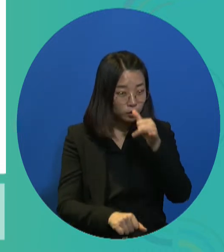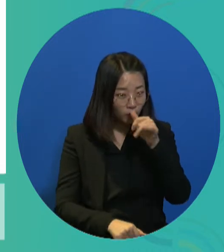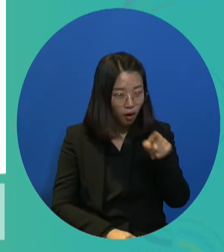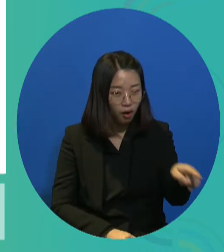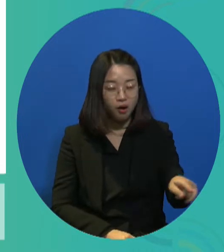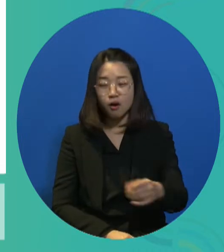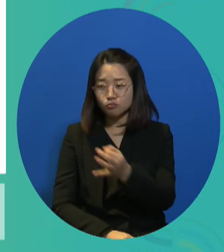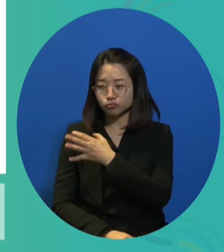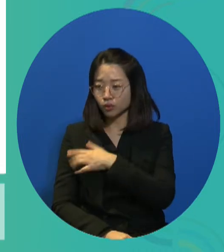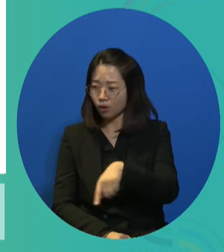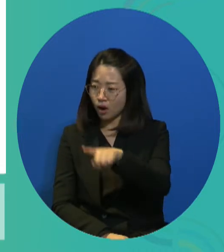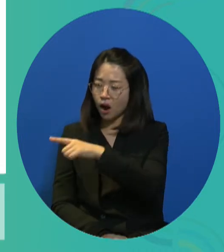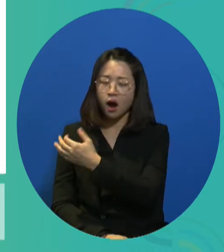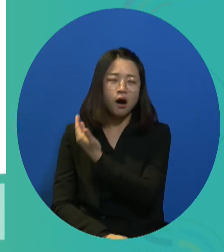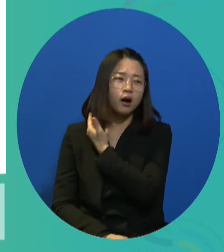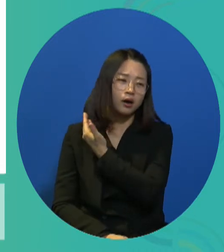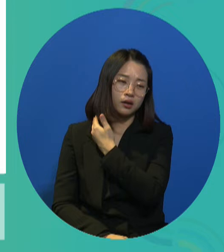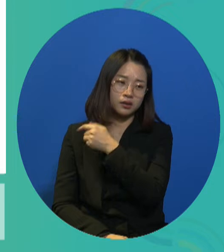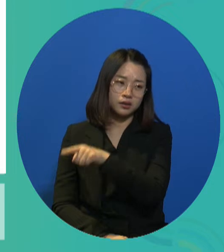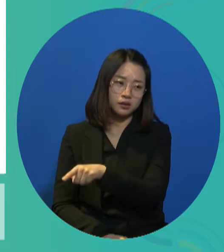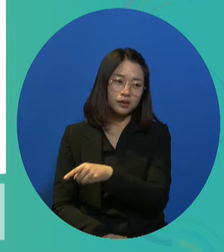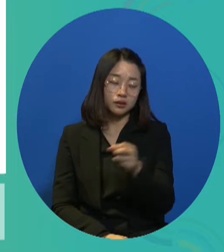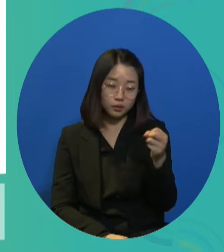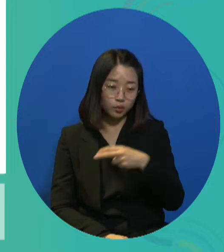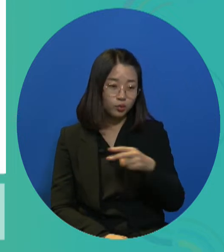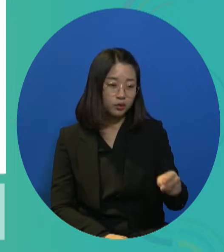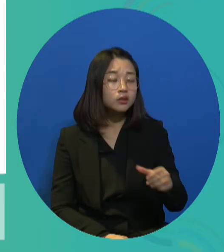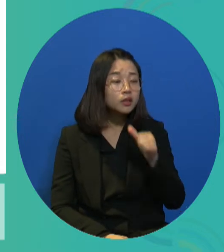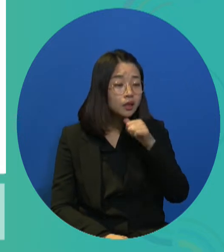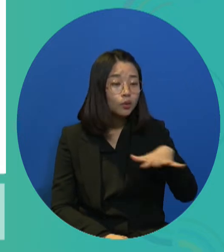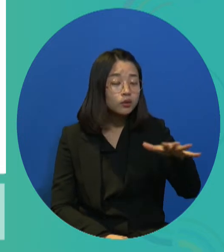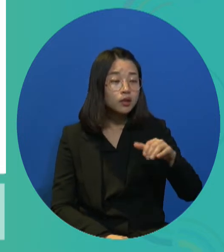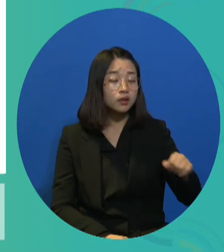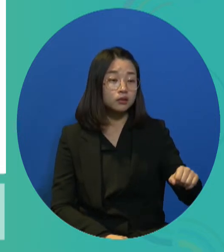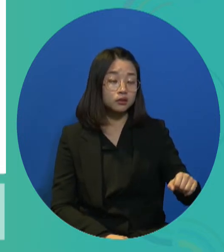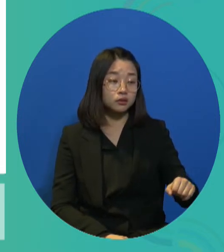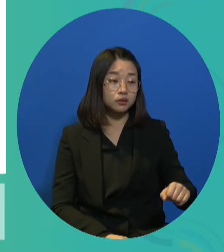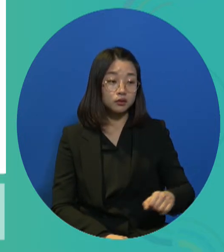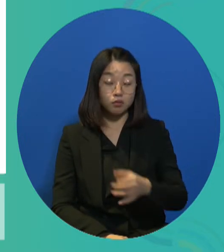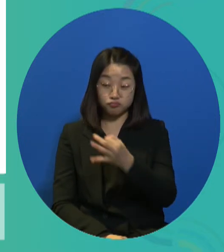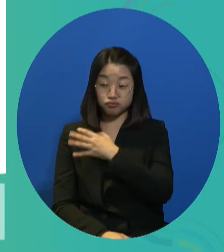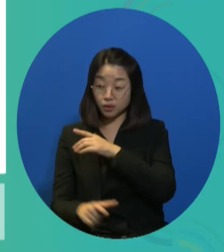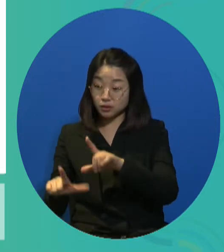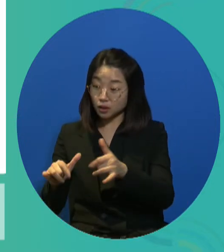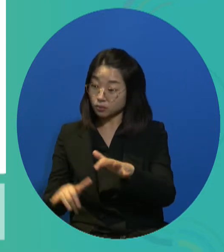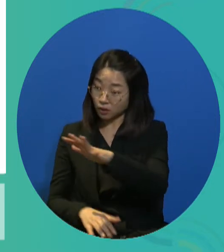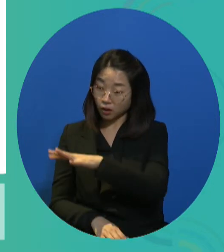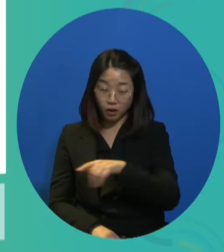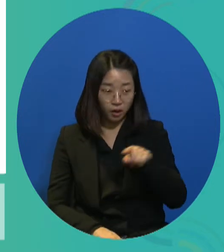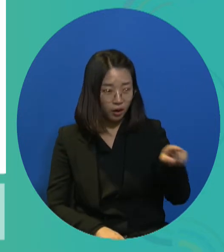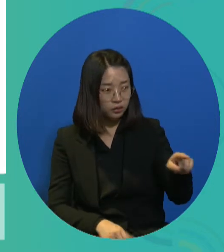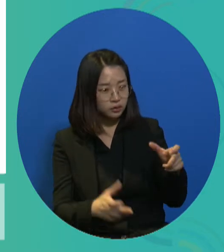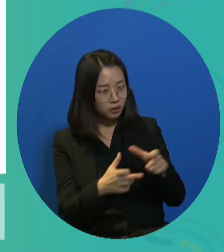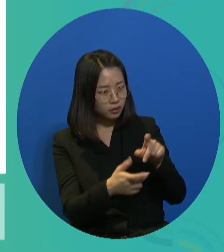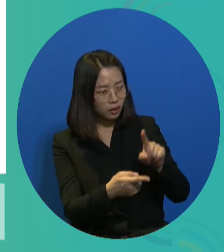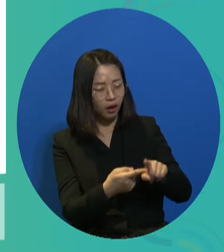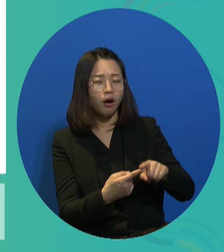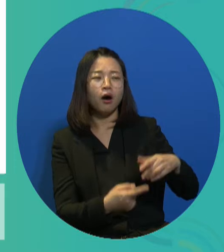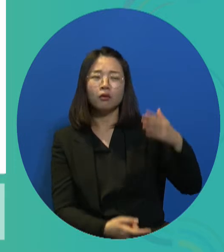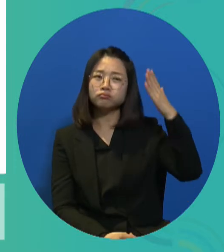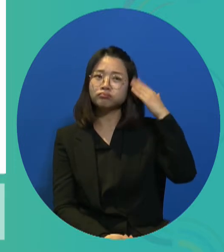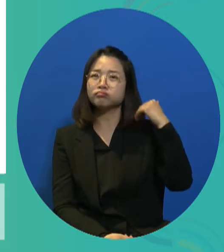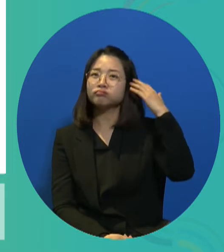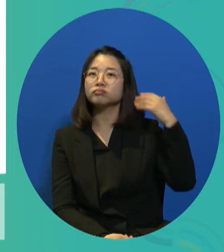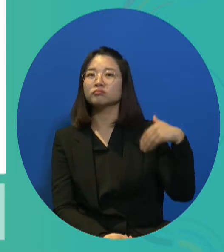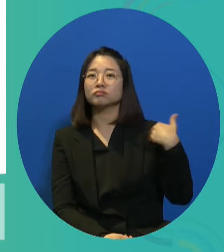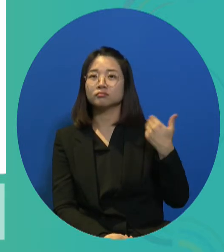who tend to be wealthier and have more power in the country and don't get to see how disabled people live our lives. So some